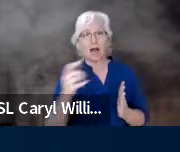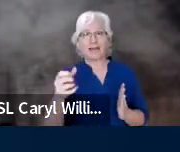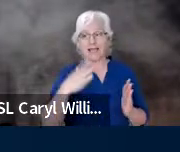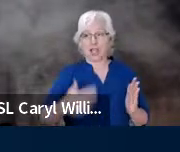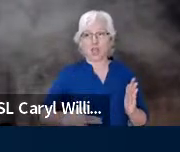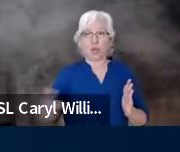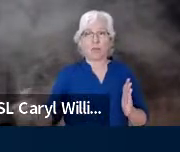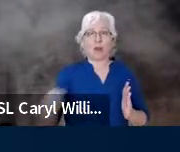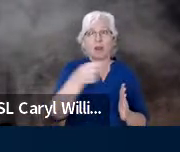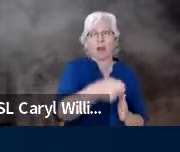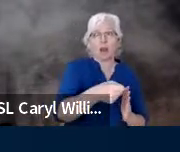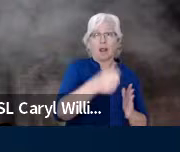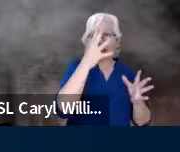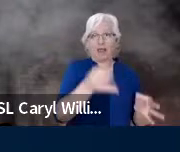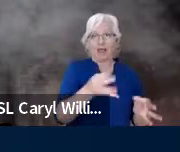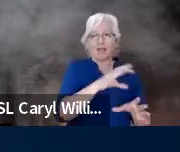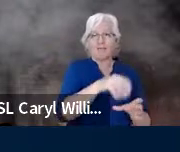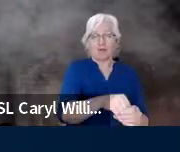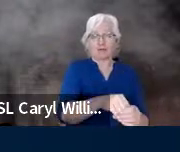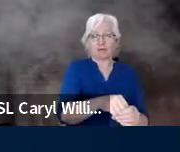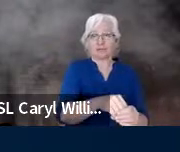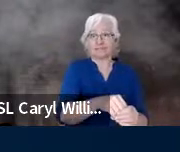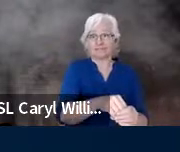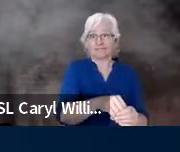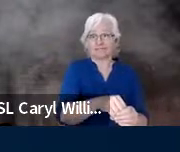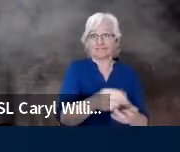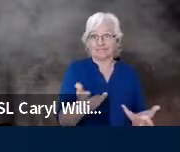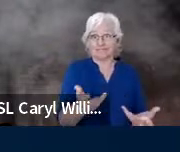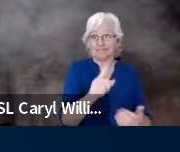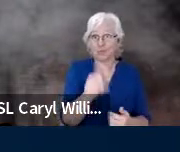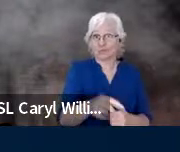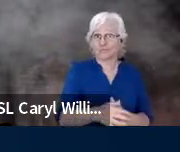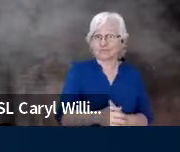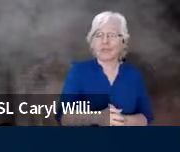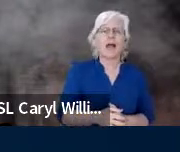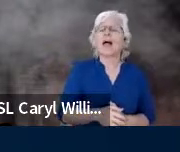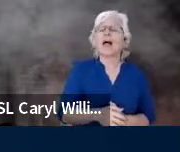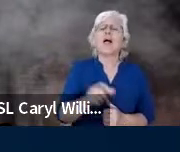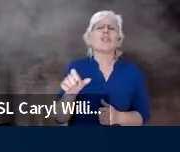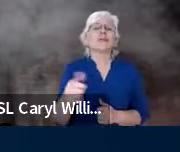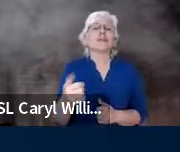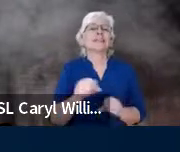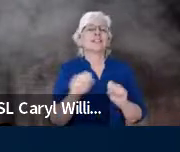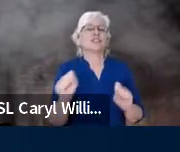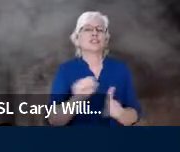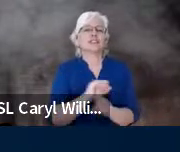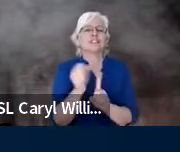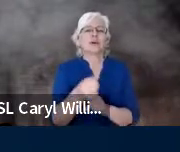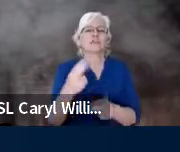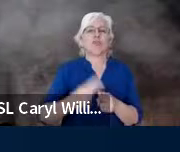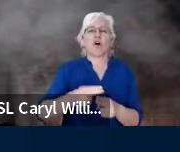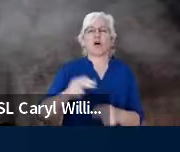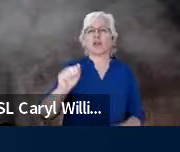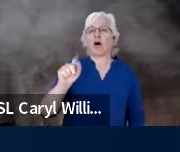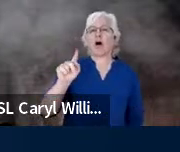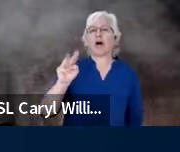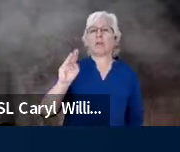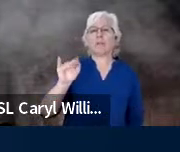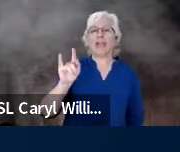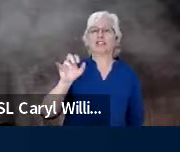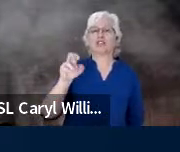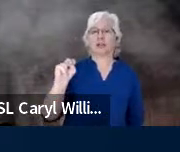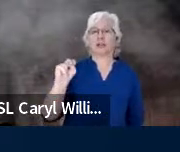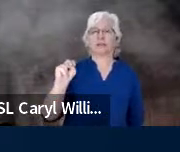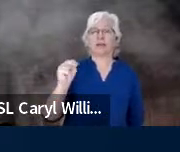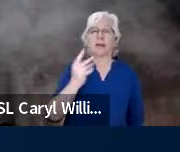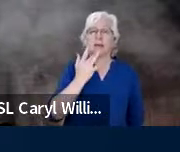a phenomenon called automation bias. And what automation bias refers to is this idea